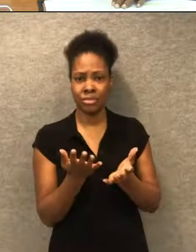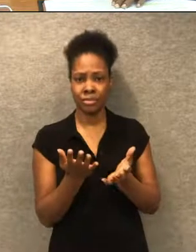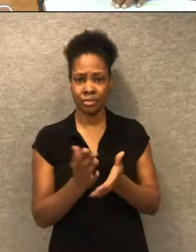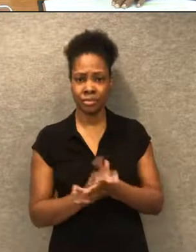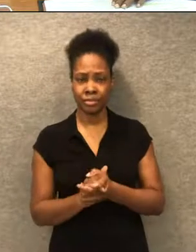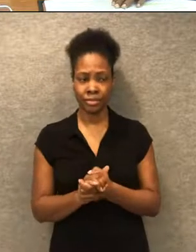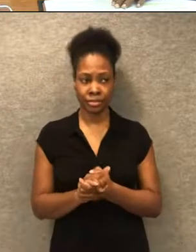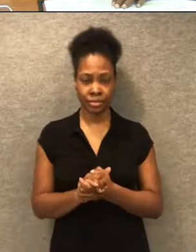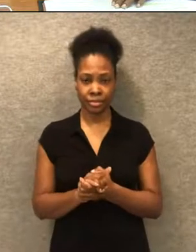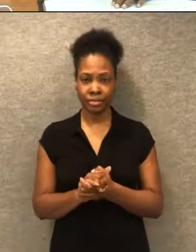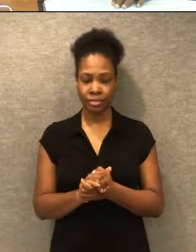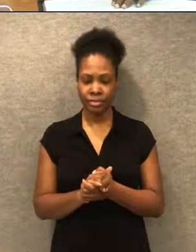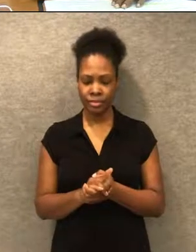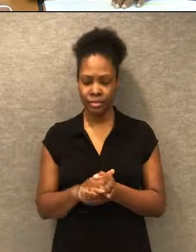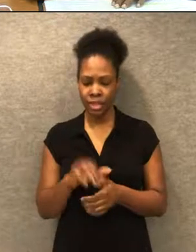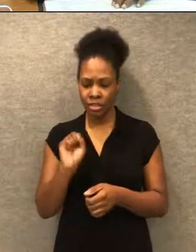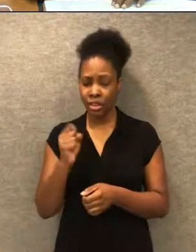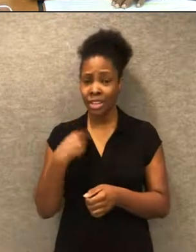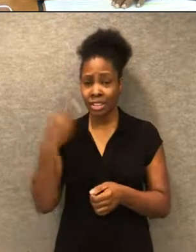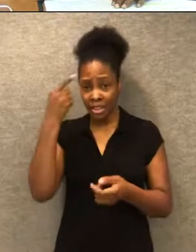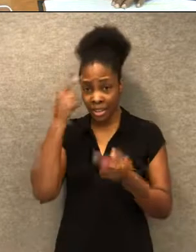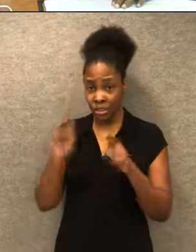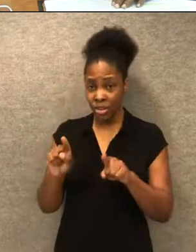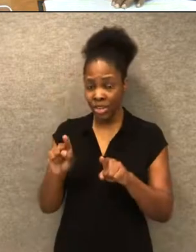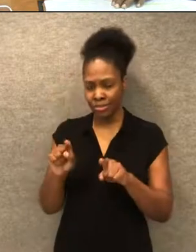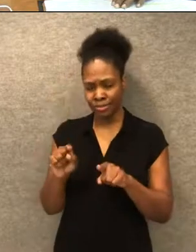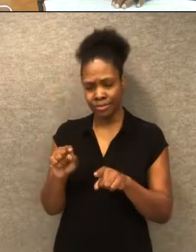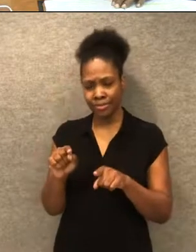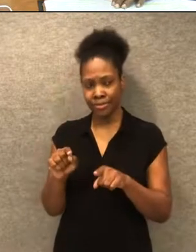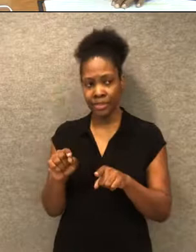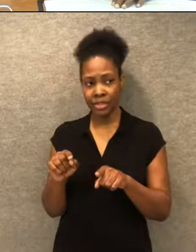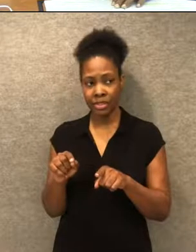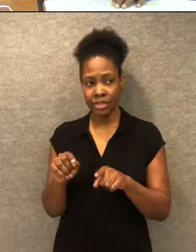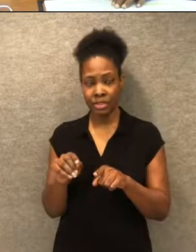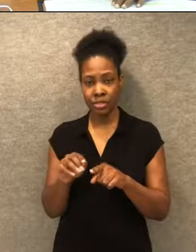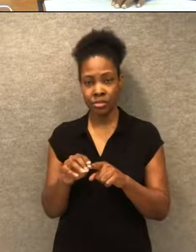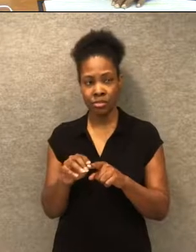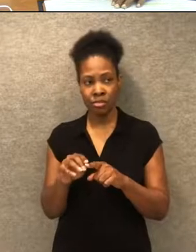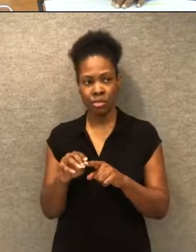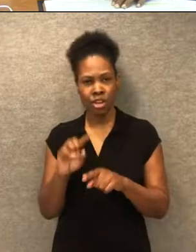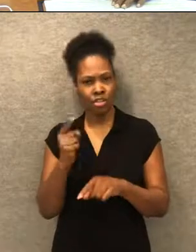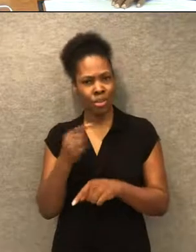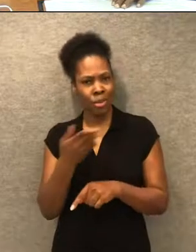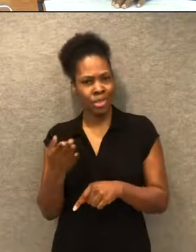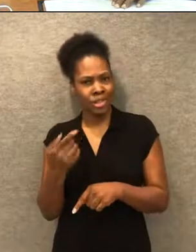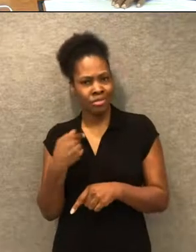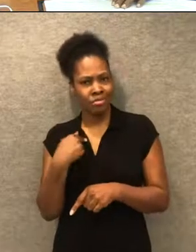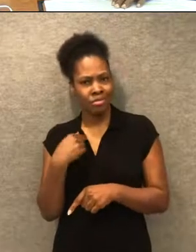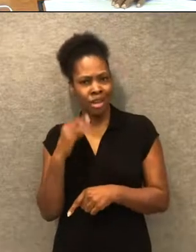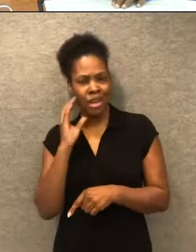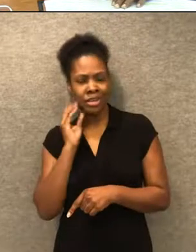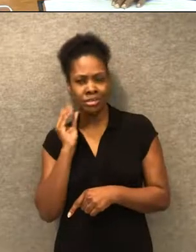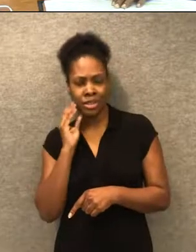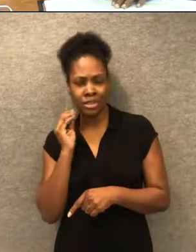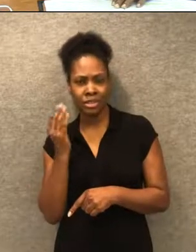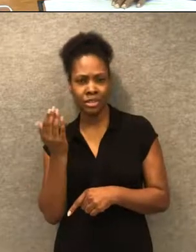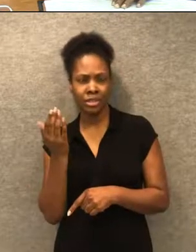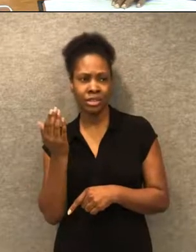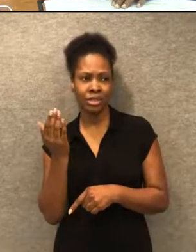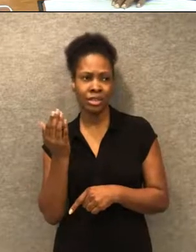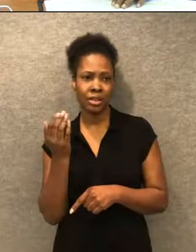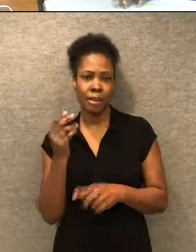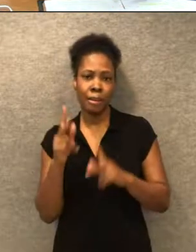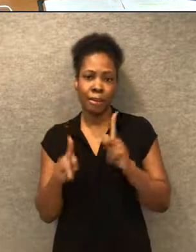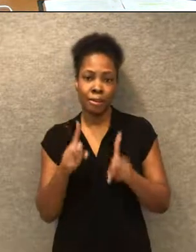You know, one thing, being the mayor, and we quite often get a lot of calls, right? And